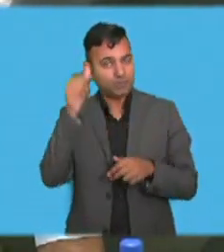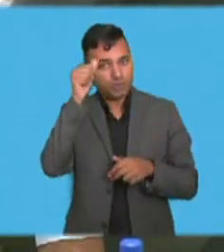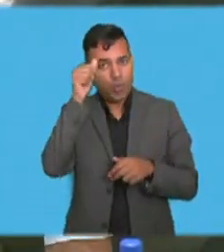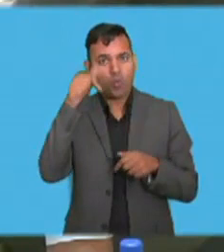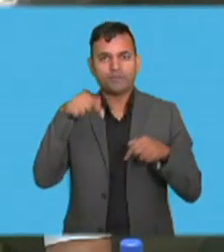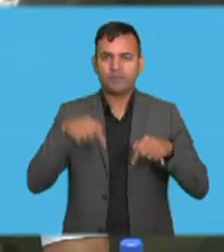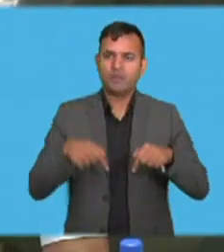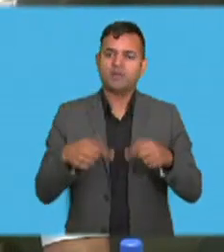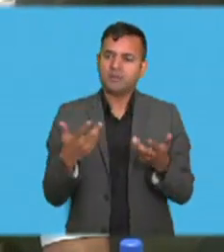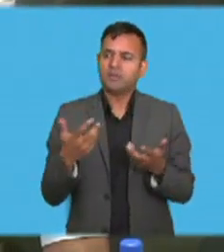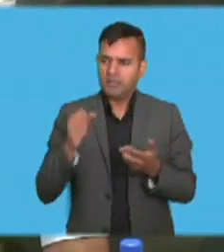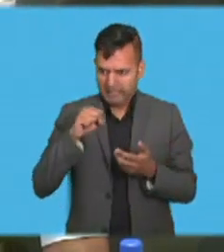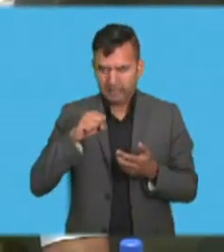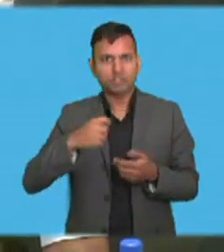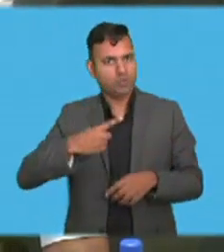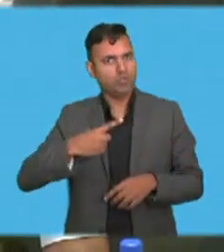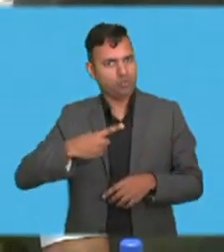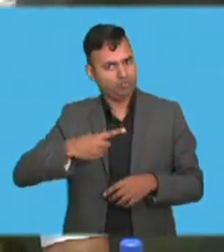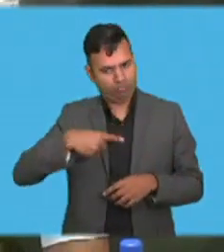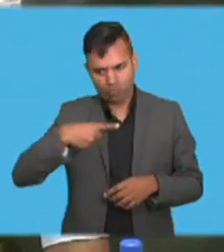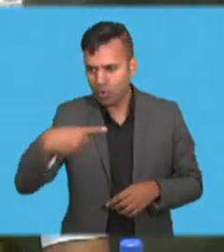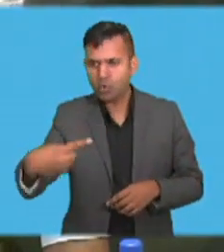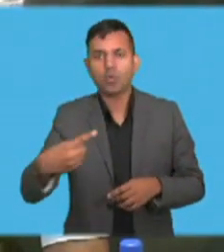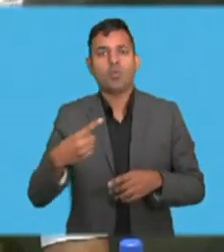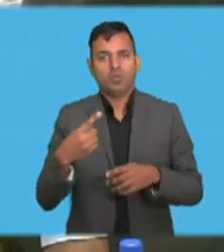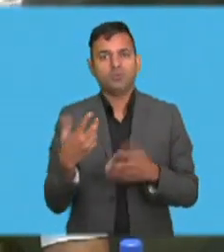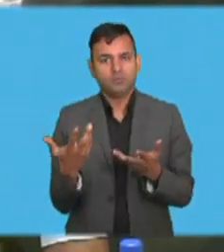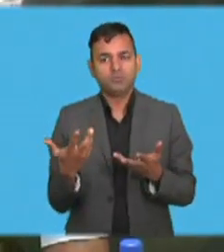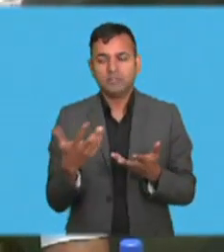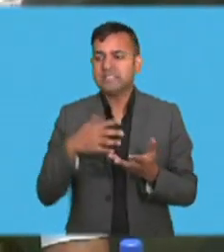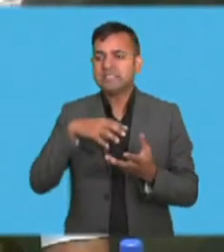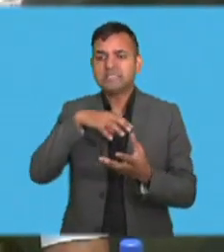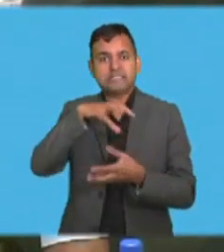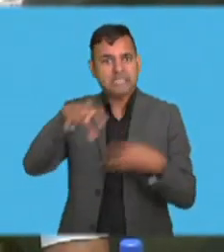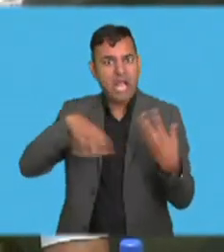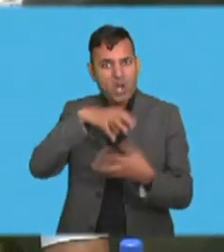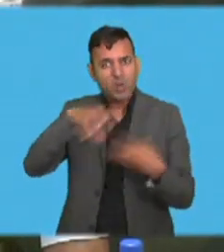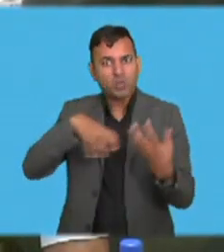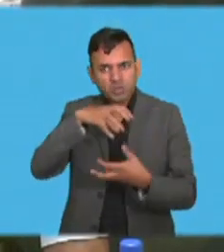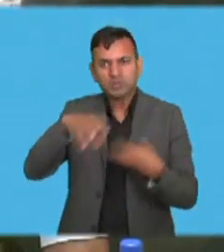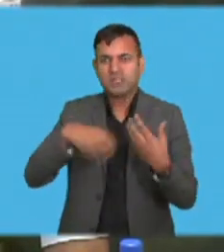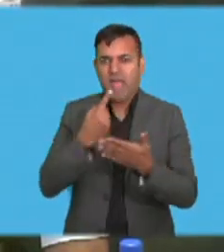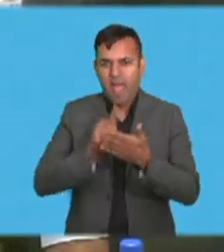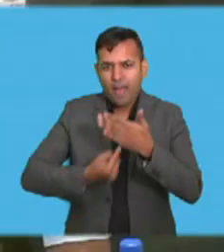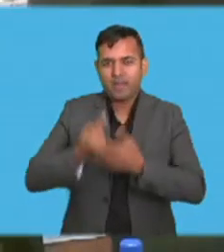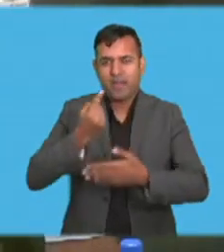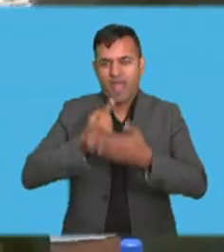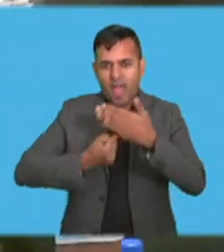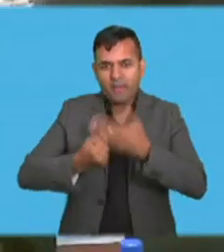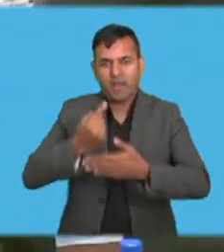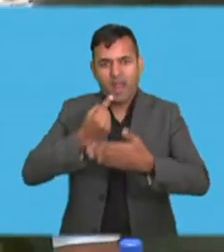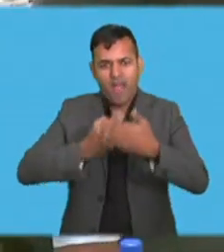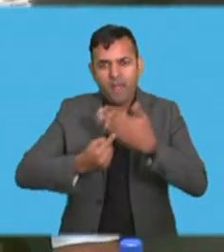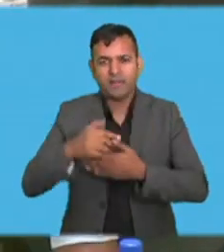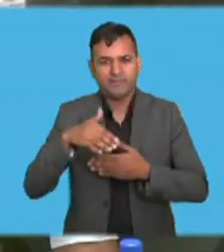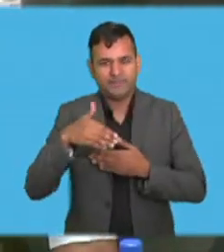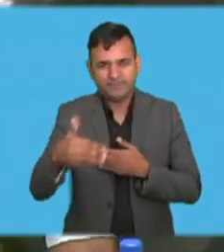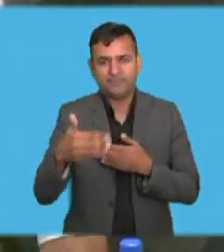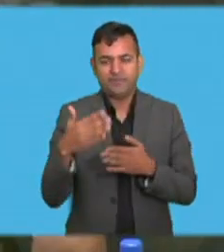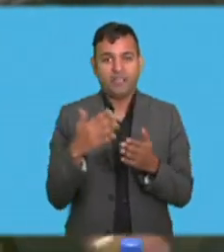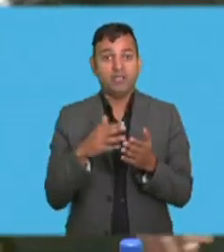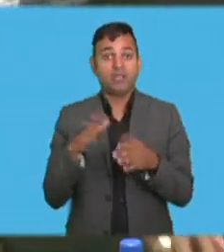will be spared during this session. And because November to April